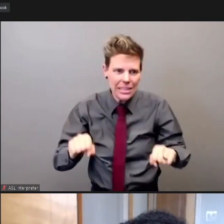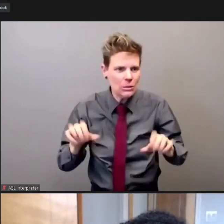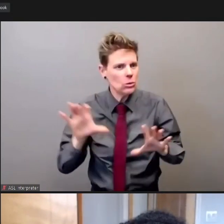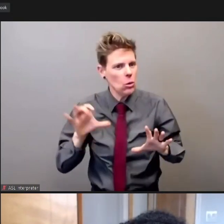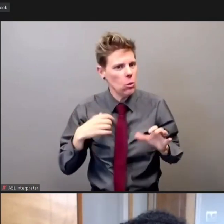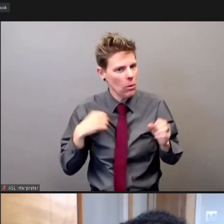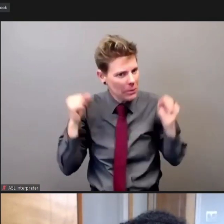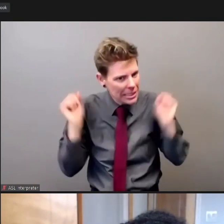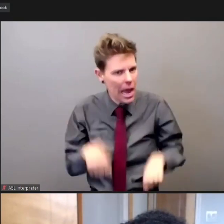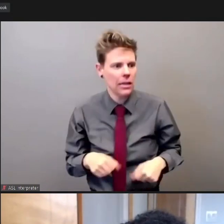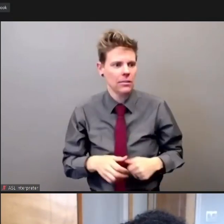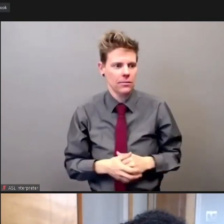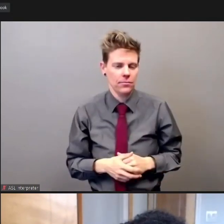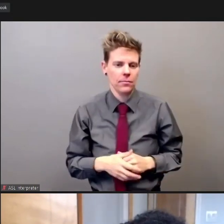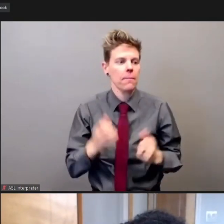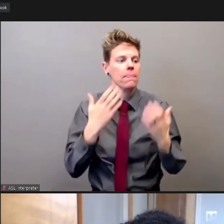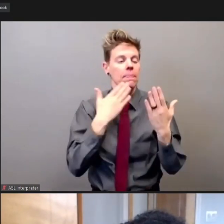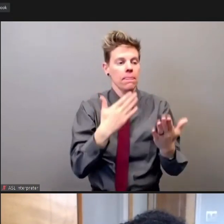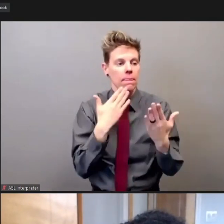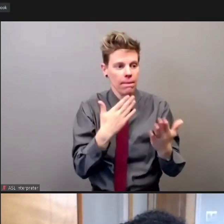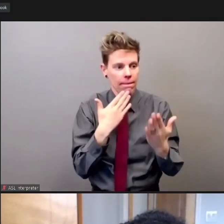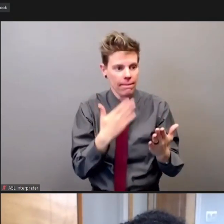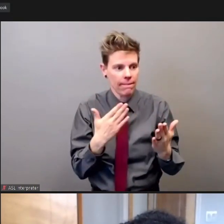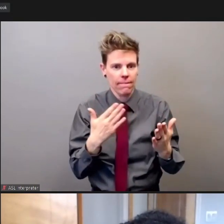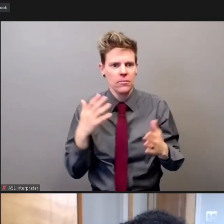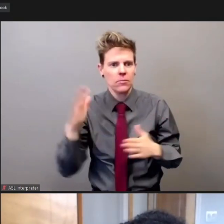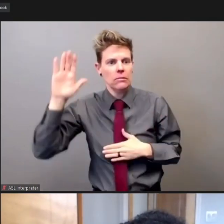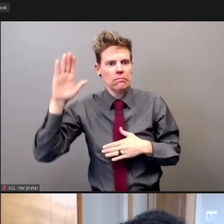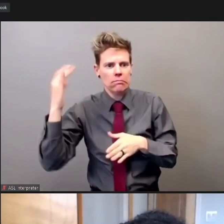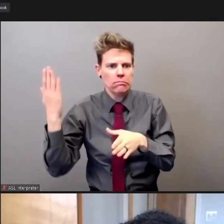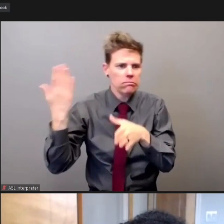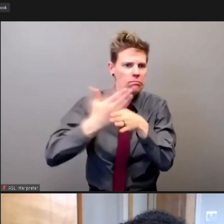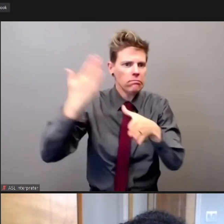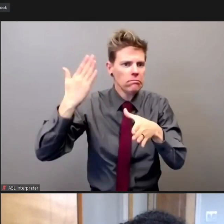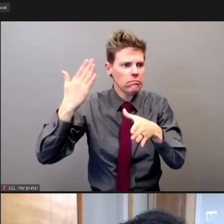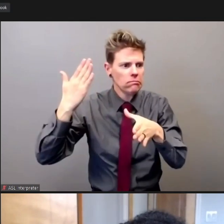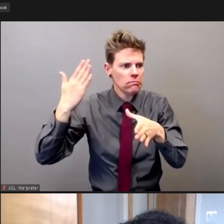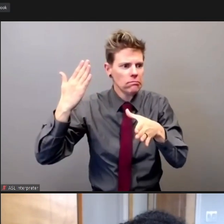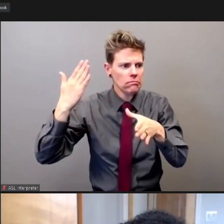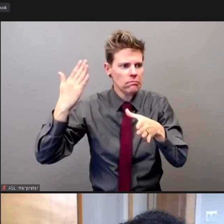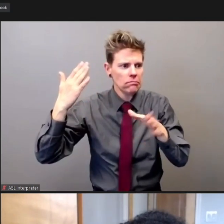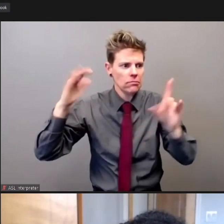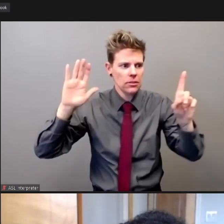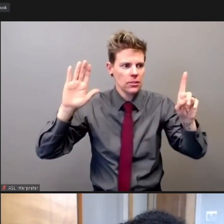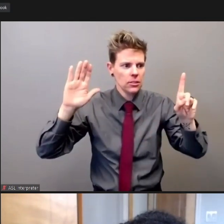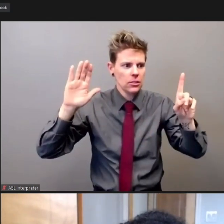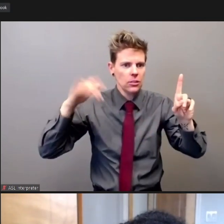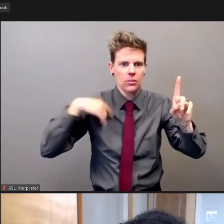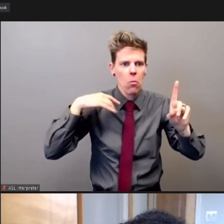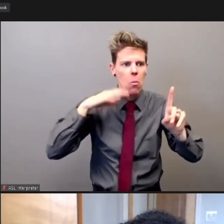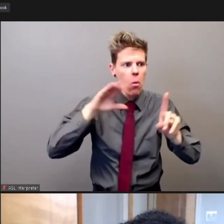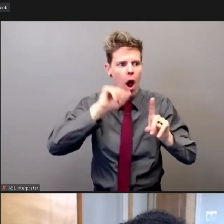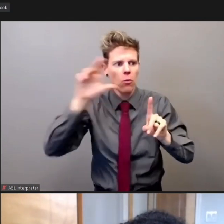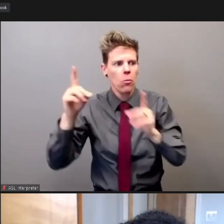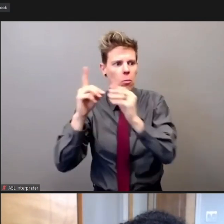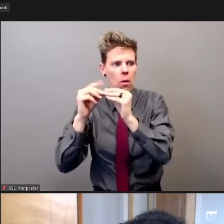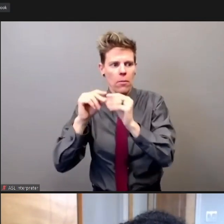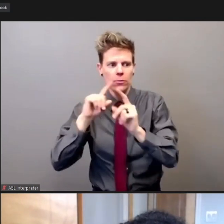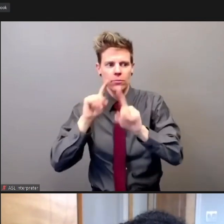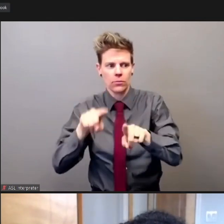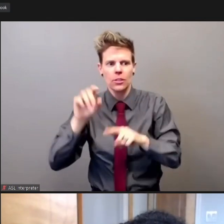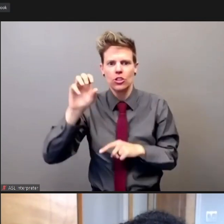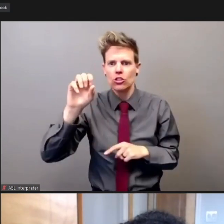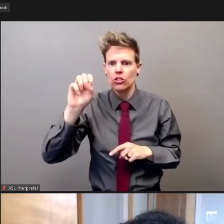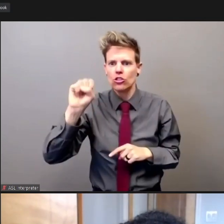want to thank everyone. Governor, real quick, I'm so sorry to just interrupt you. I'm going to try and go back to Sean Griswold, who I think we have back. So I'm just going to try and wrap it up with